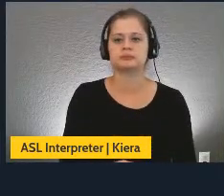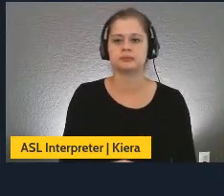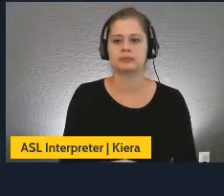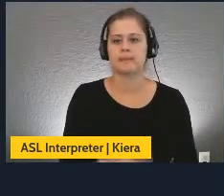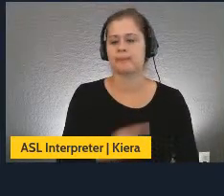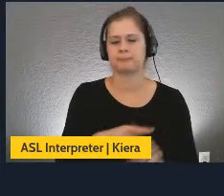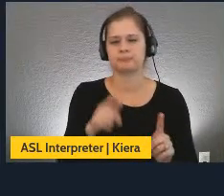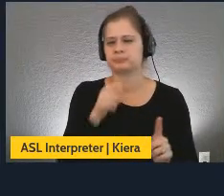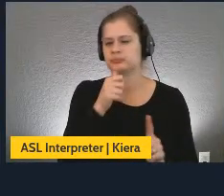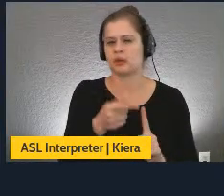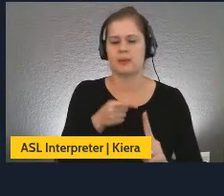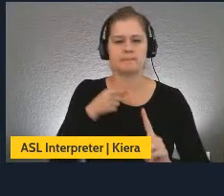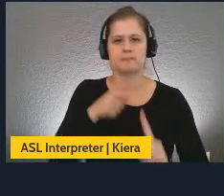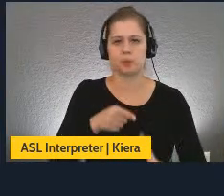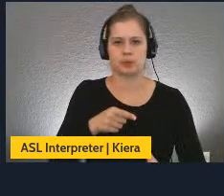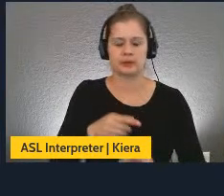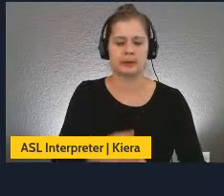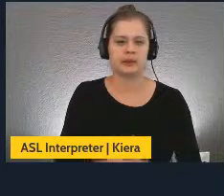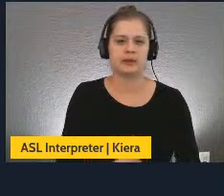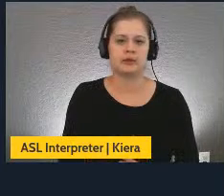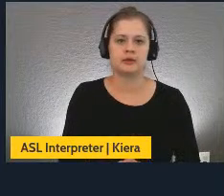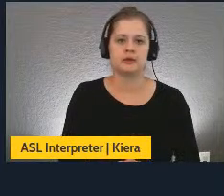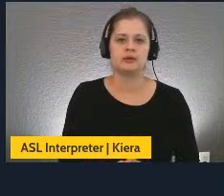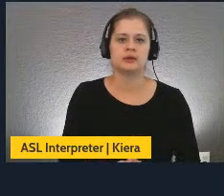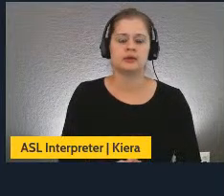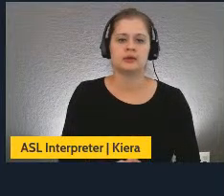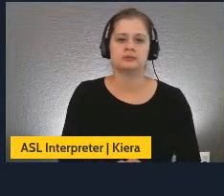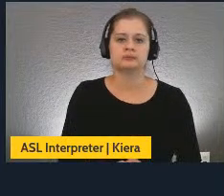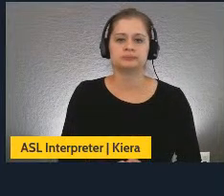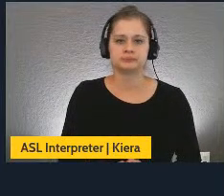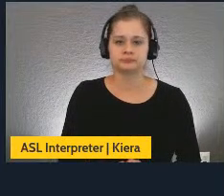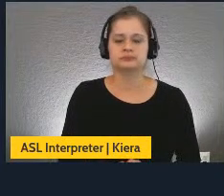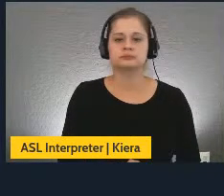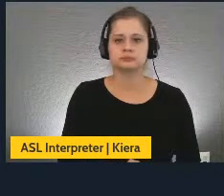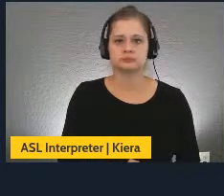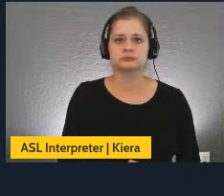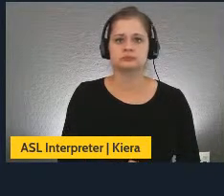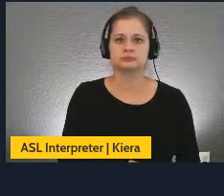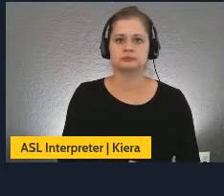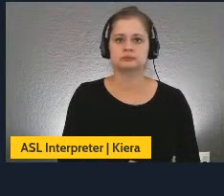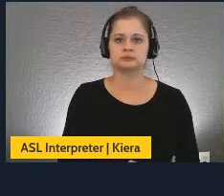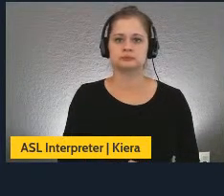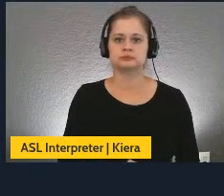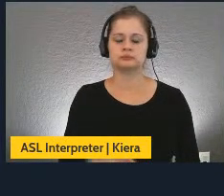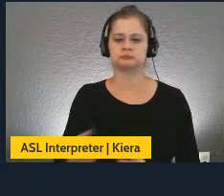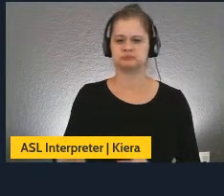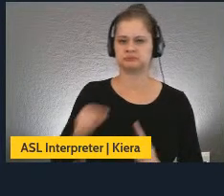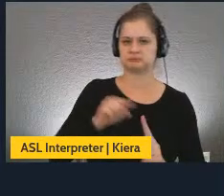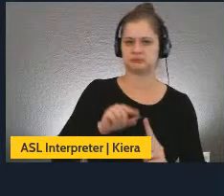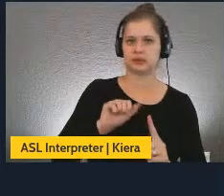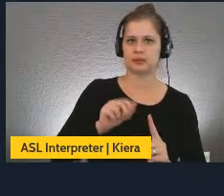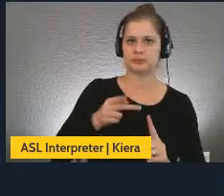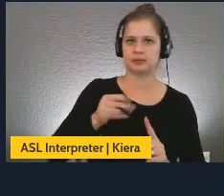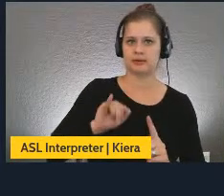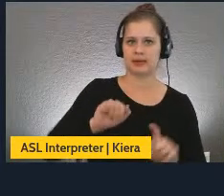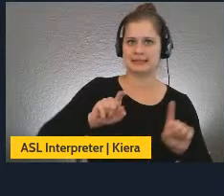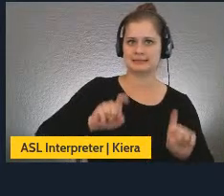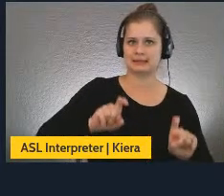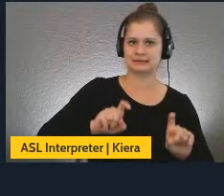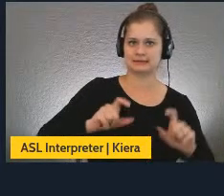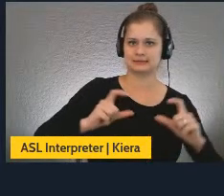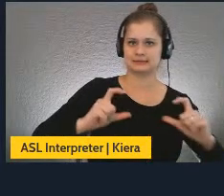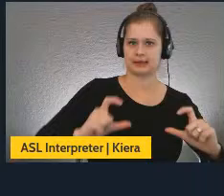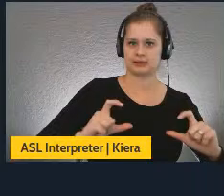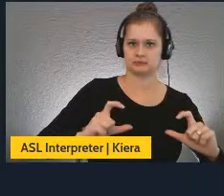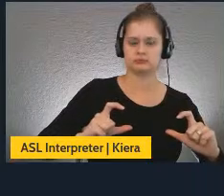main part I'd like to show you. But if we get back to the API test stack, which is